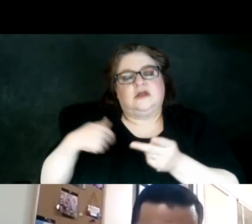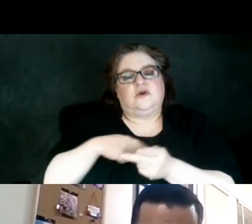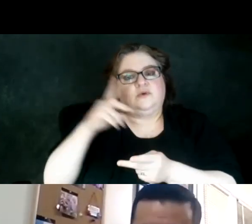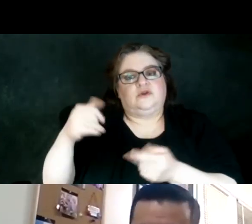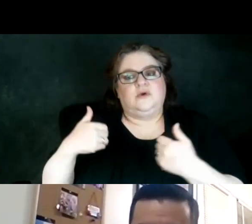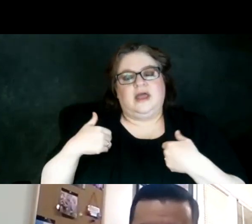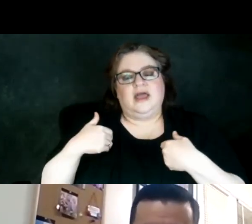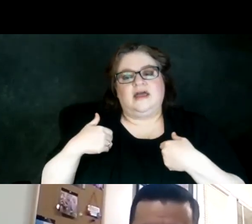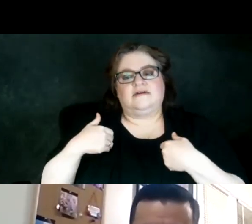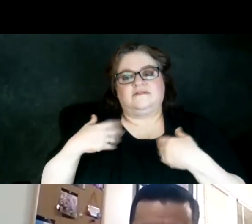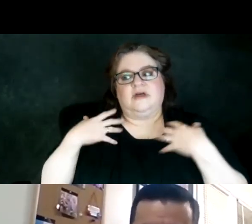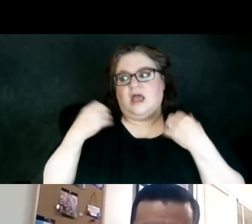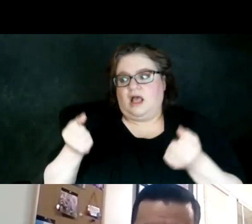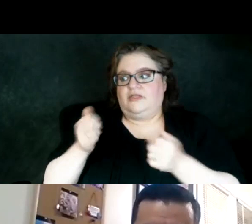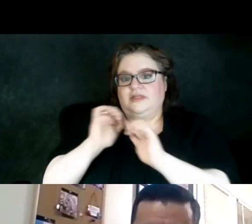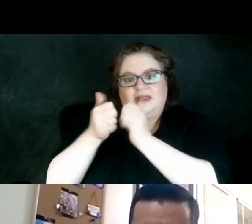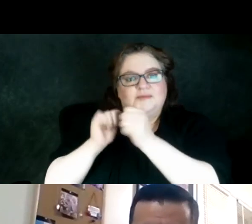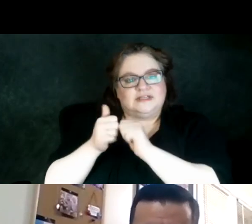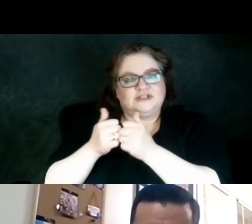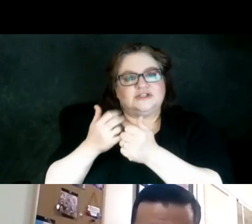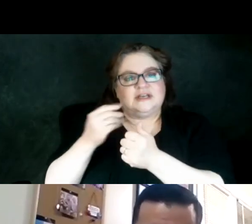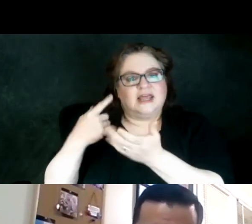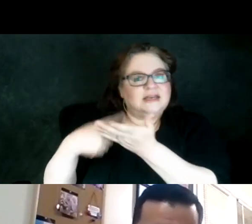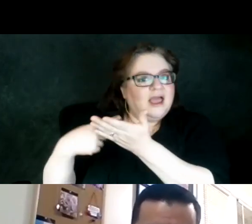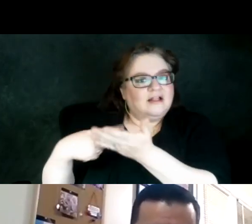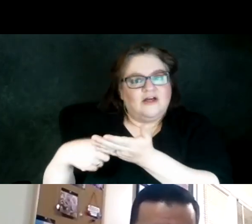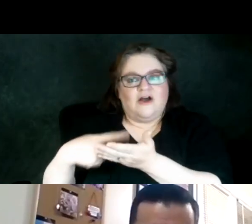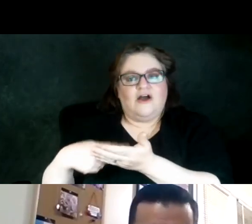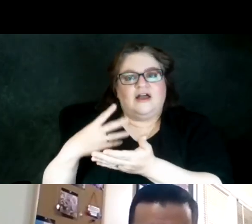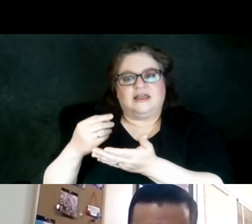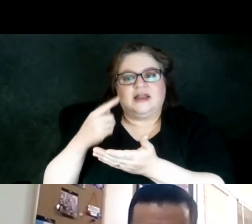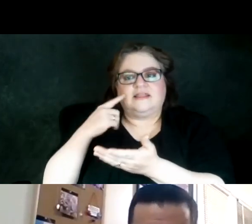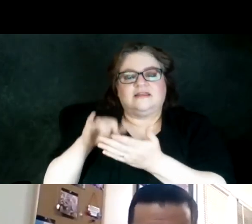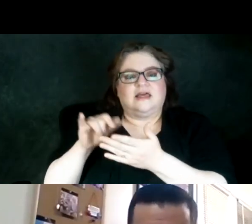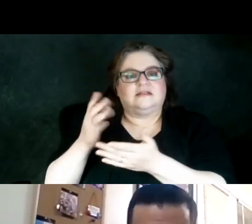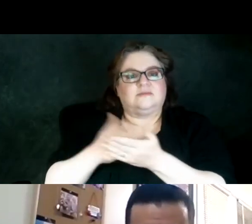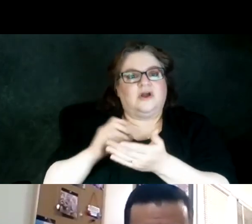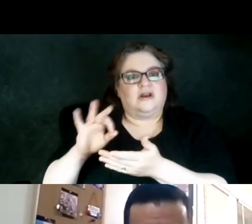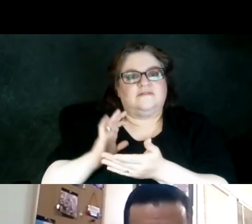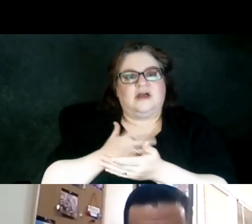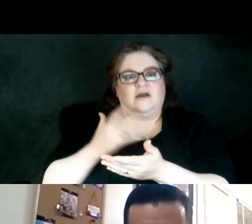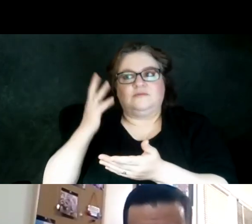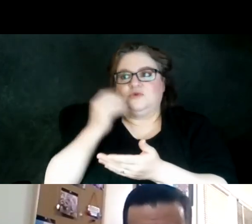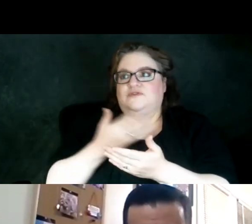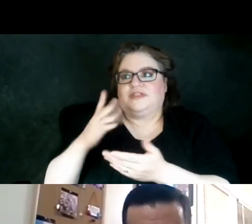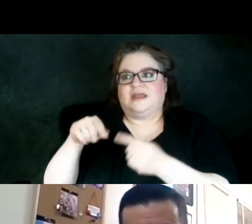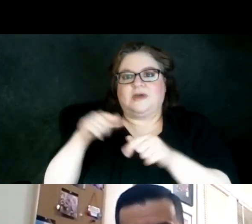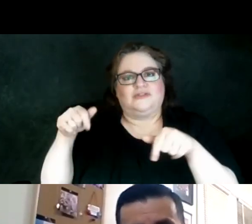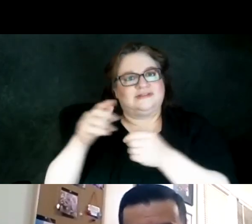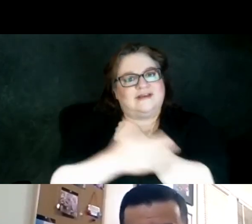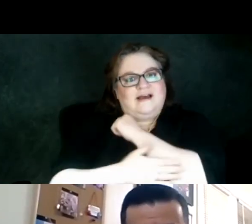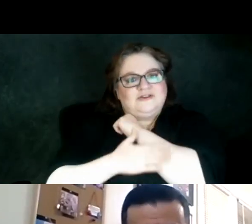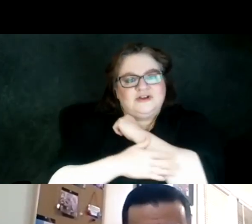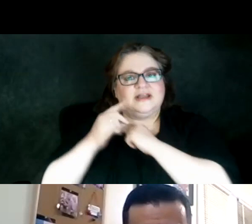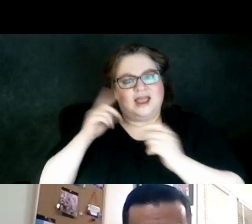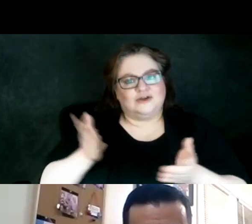have healthy competition and dialogue, and I think that's a part of our beautiful thing about our country, and I